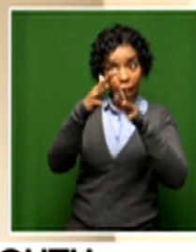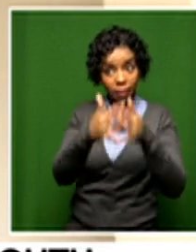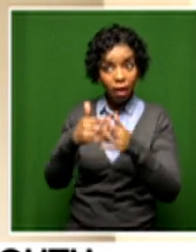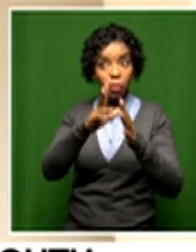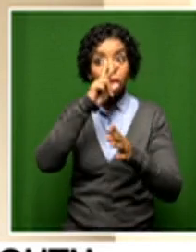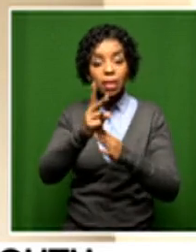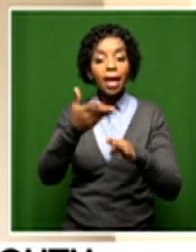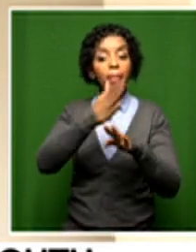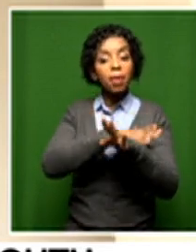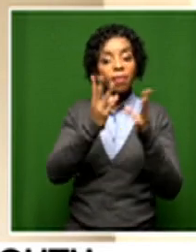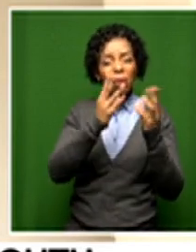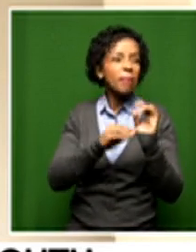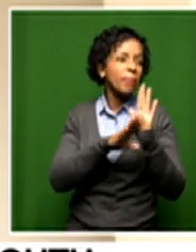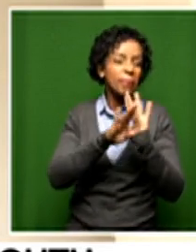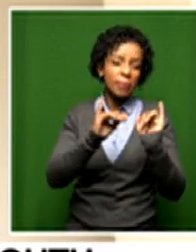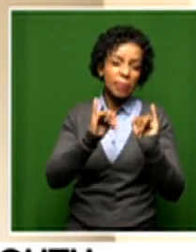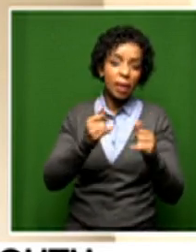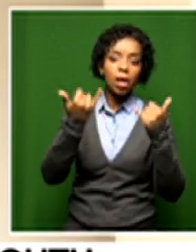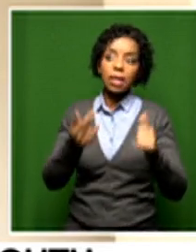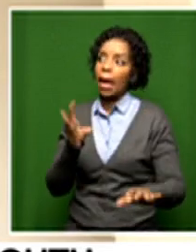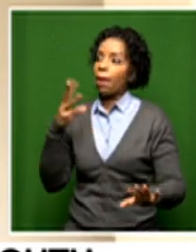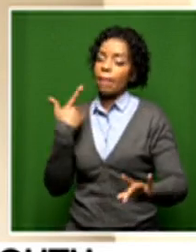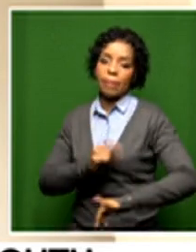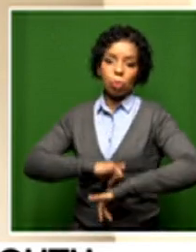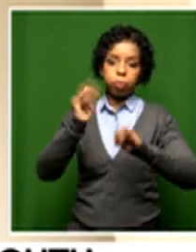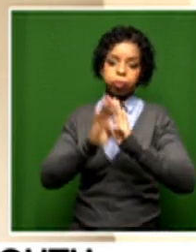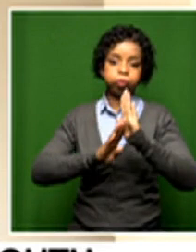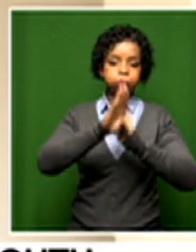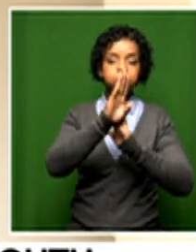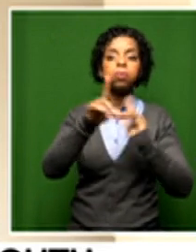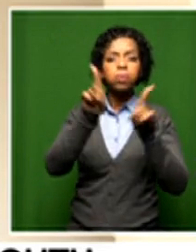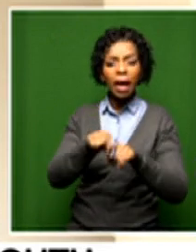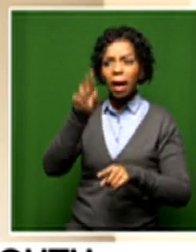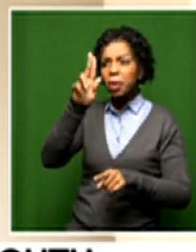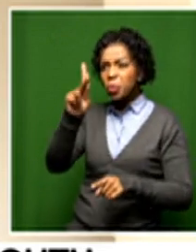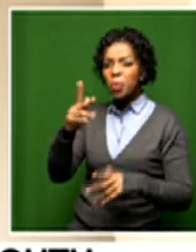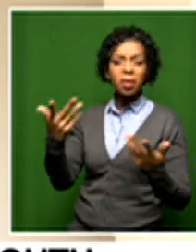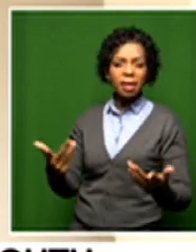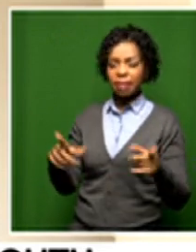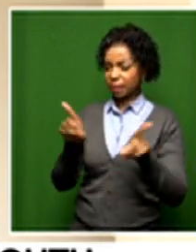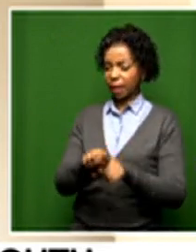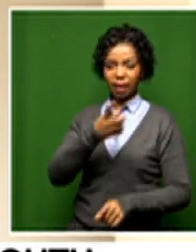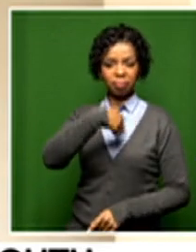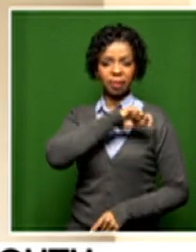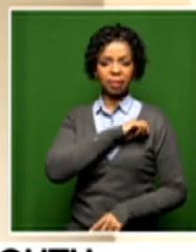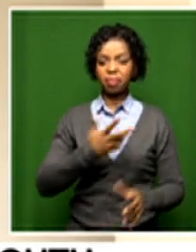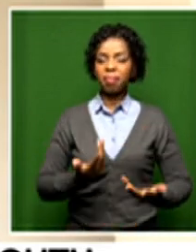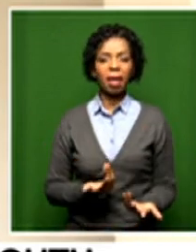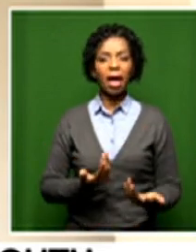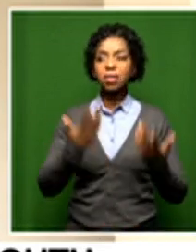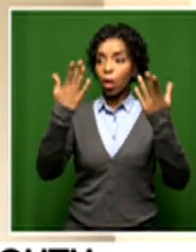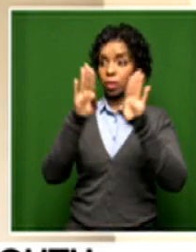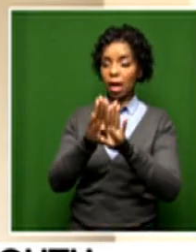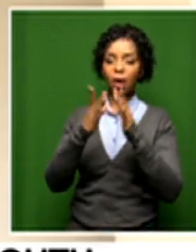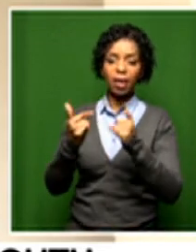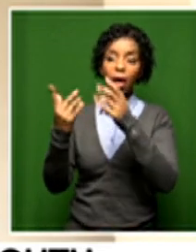the UK, they've started putting up curfews and restriction in restaurants and so on. In Spain, they've started putting up lockdown, and a